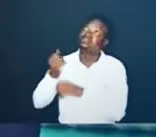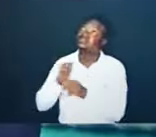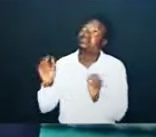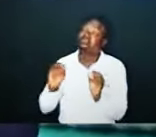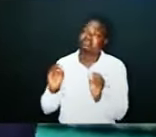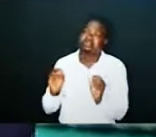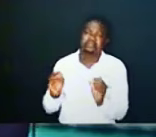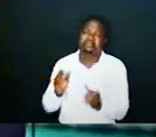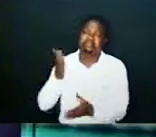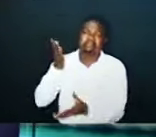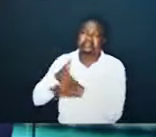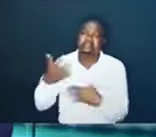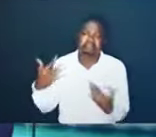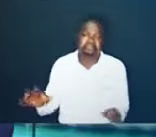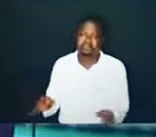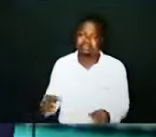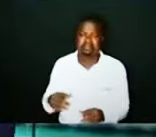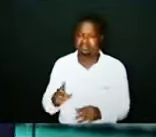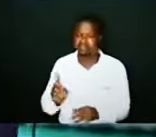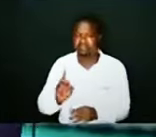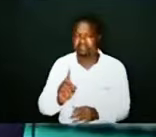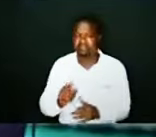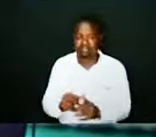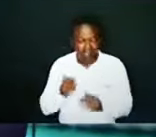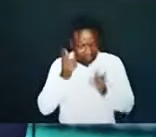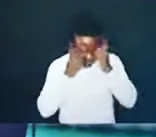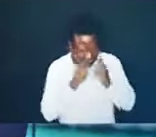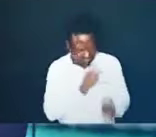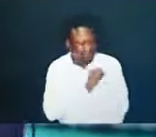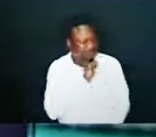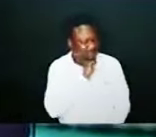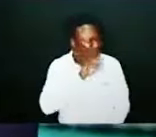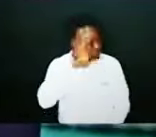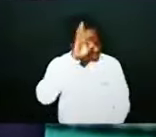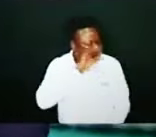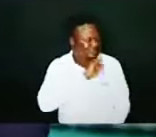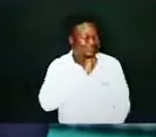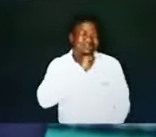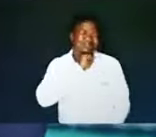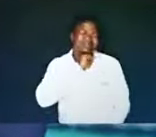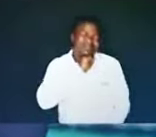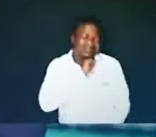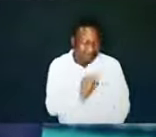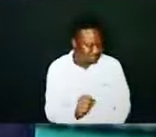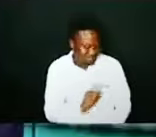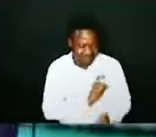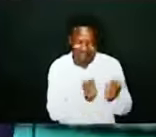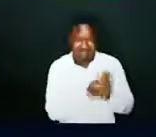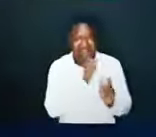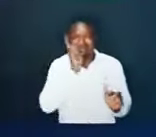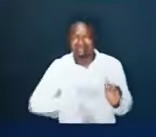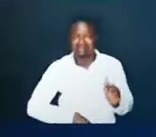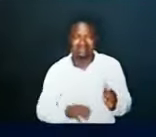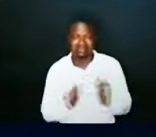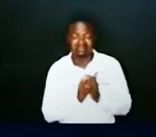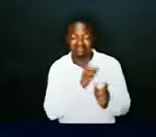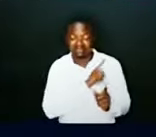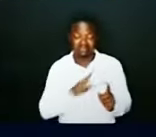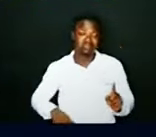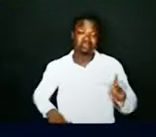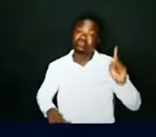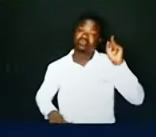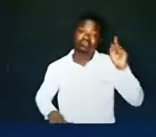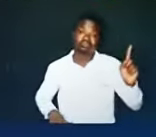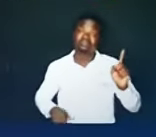wie. They have been taught from their infancy that the Lord is one and that he is